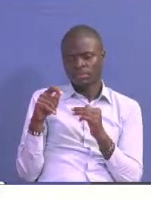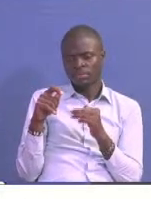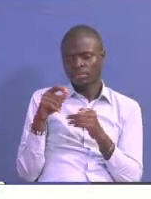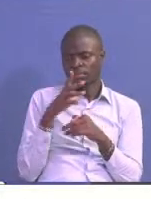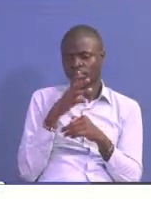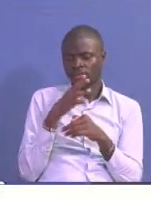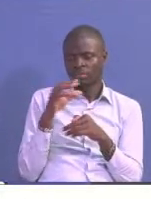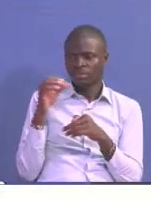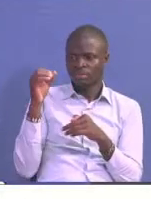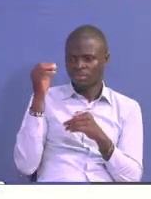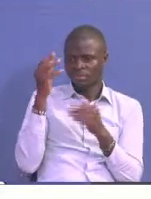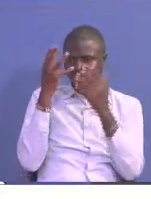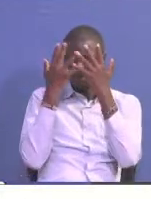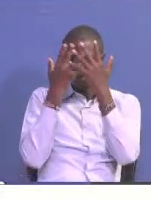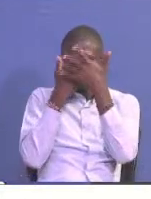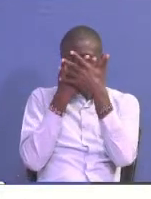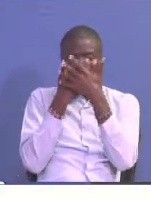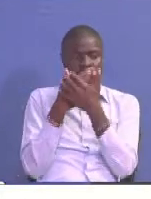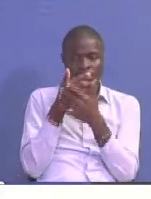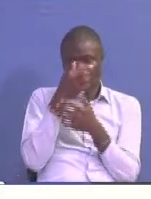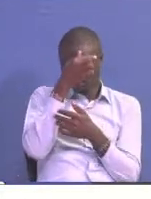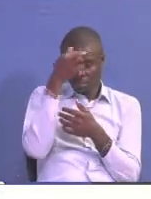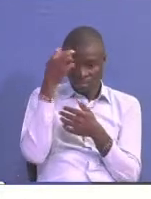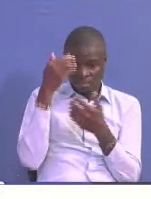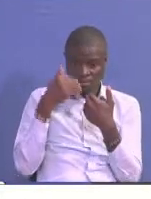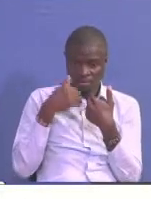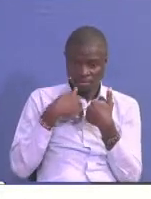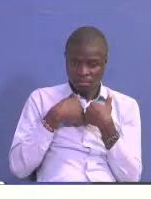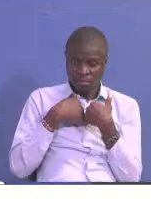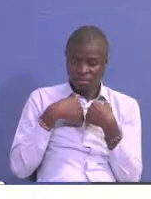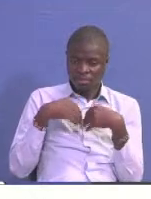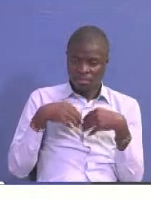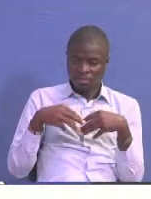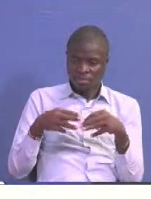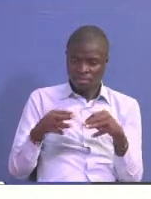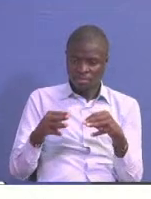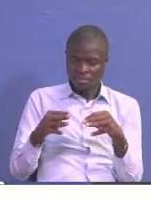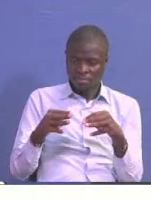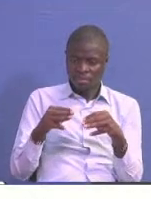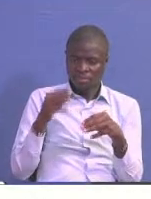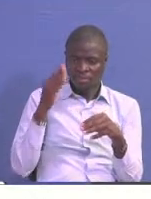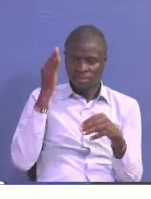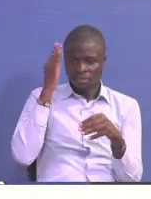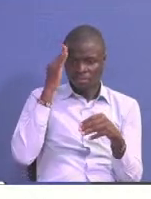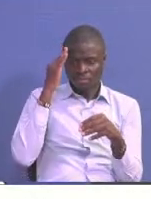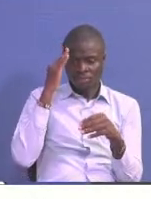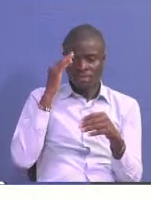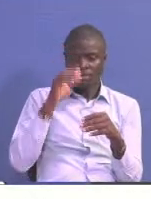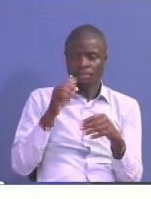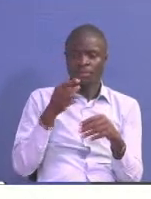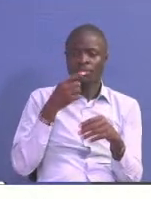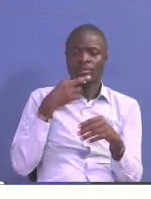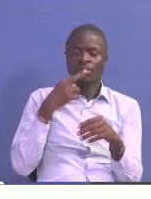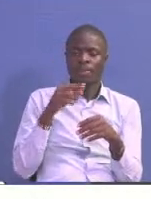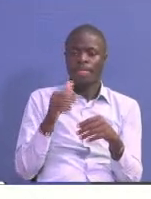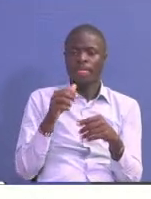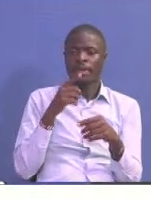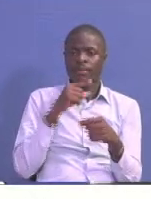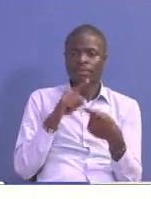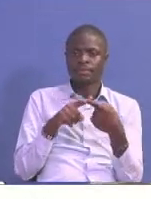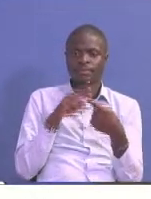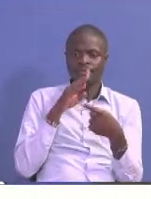the darkness, because you have to know exactly where you are and where you want to